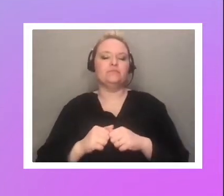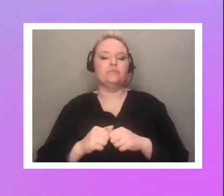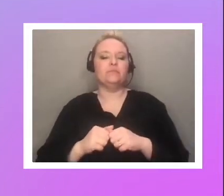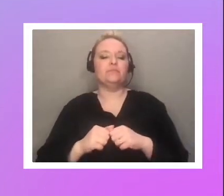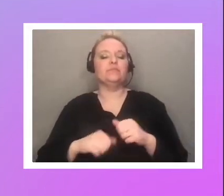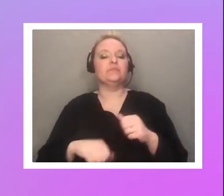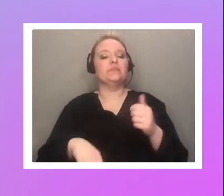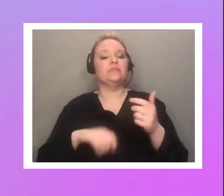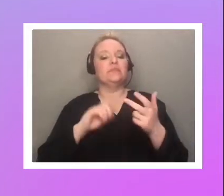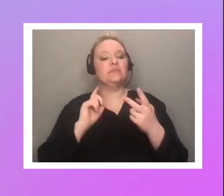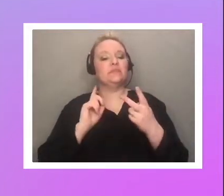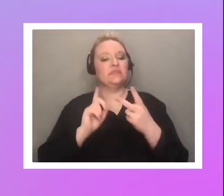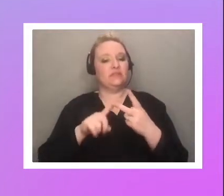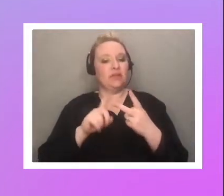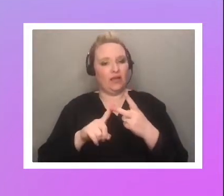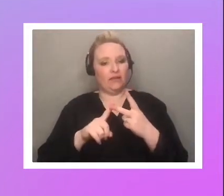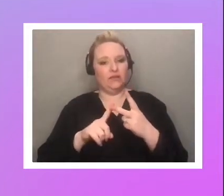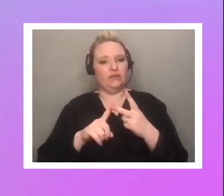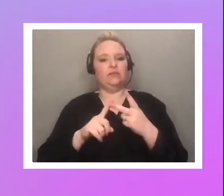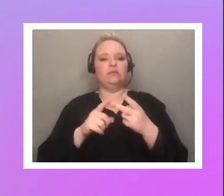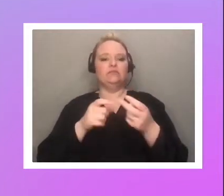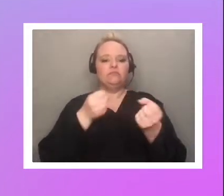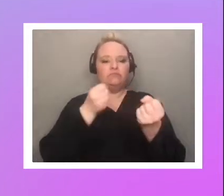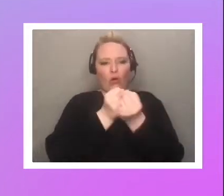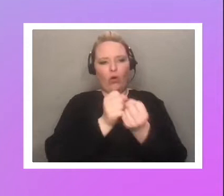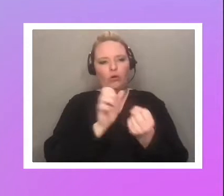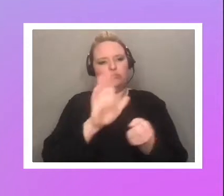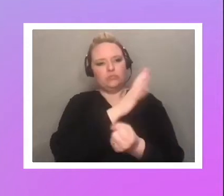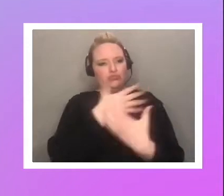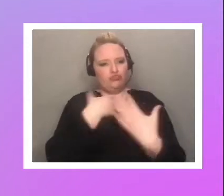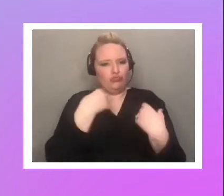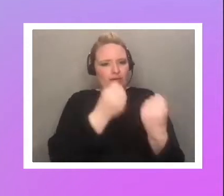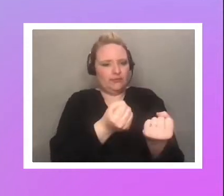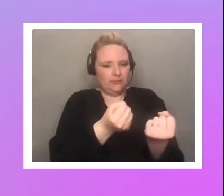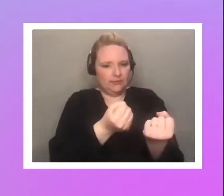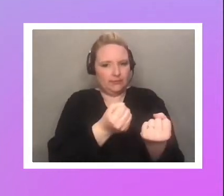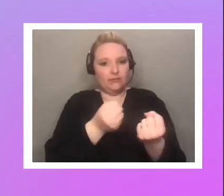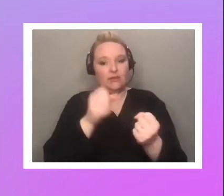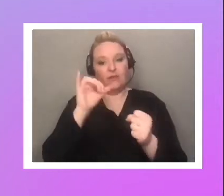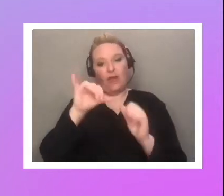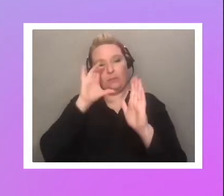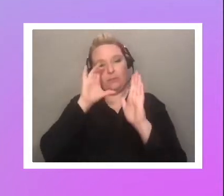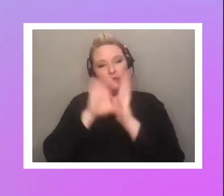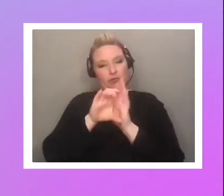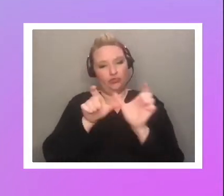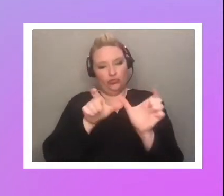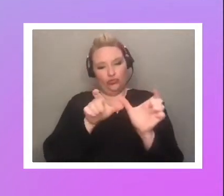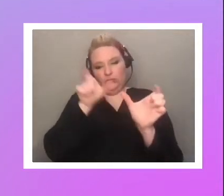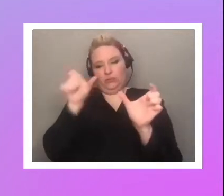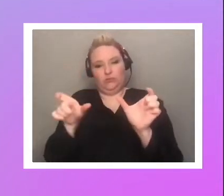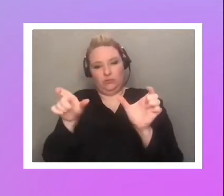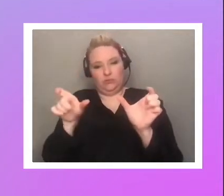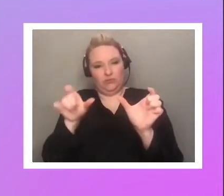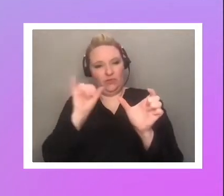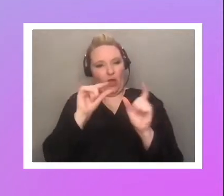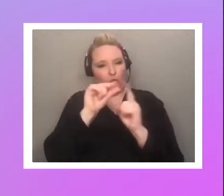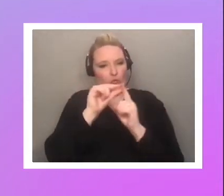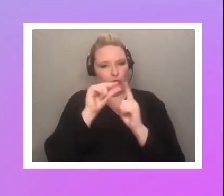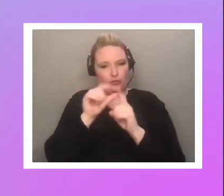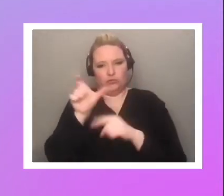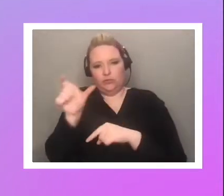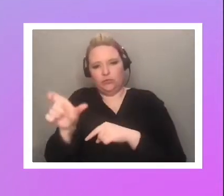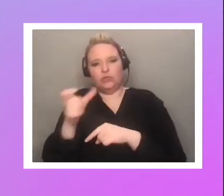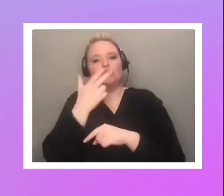Secondly, you want to play to people's strengths. And the image next to this particular point is a cute